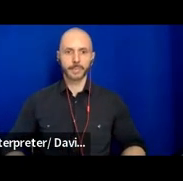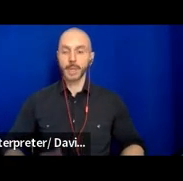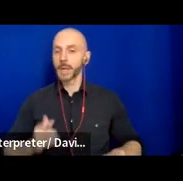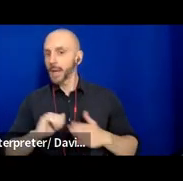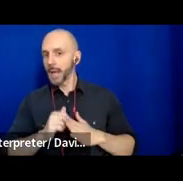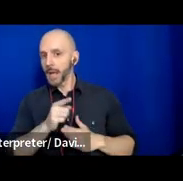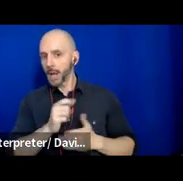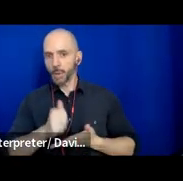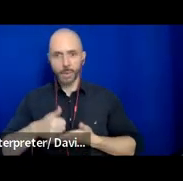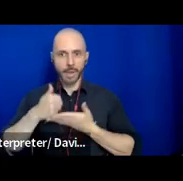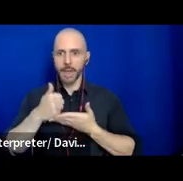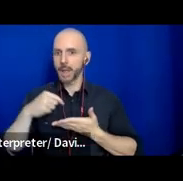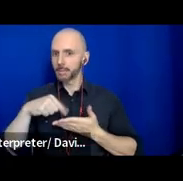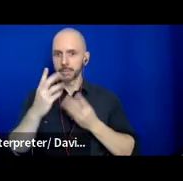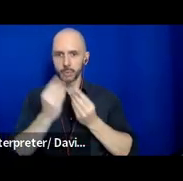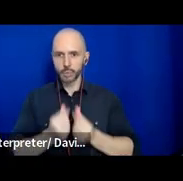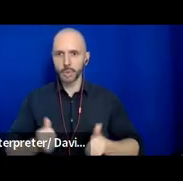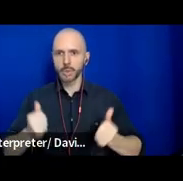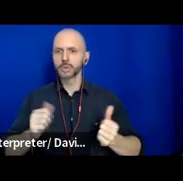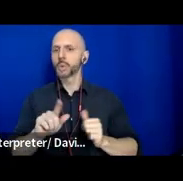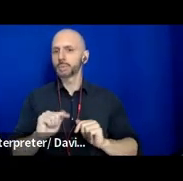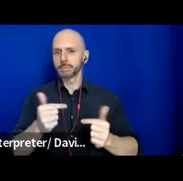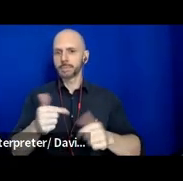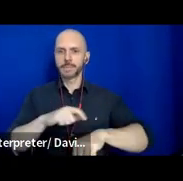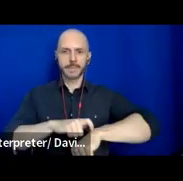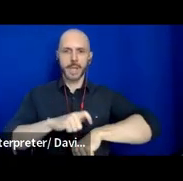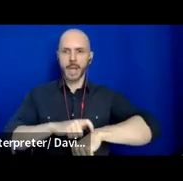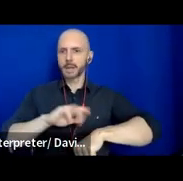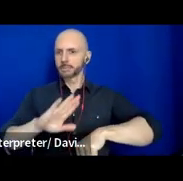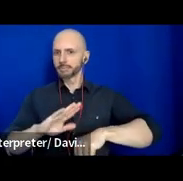I'll give you a few minutes, couple of minutes.